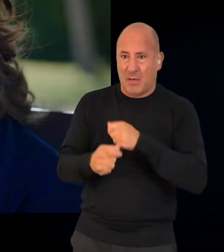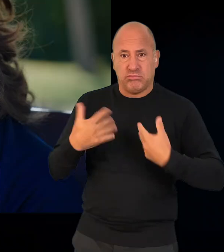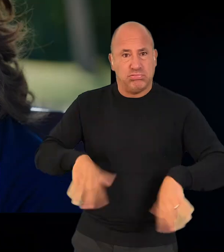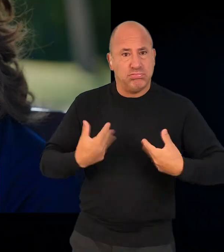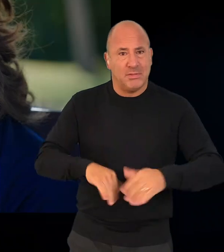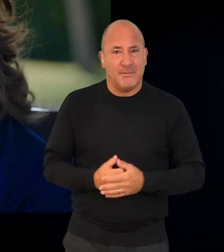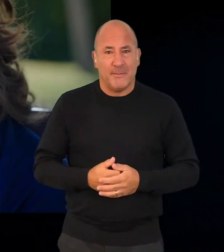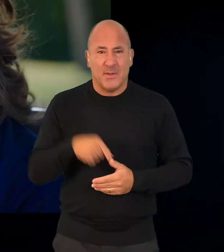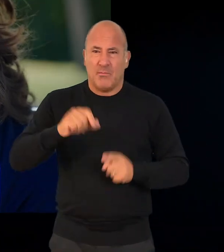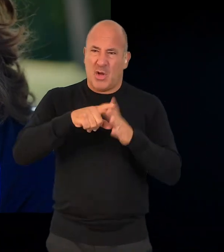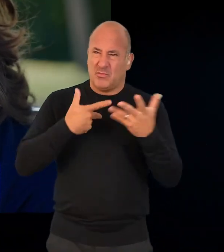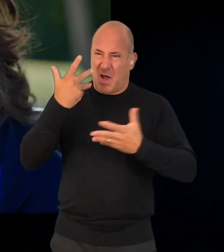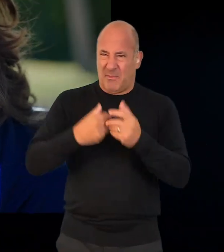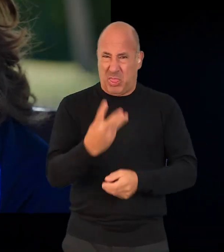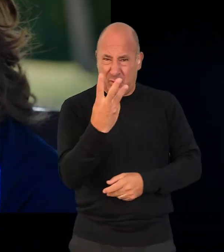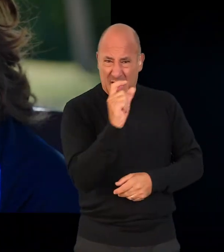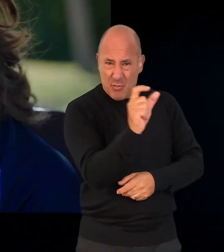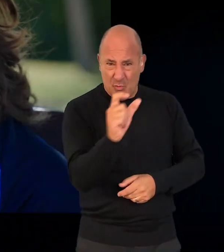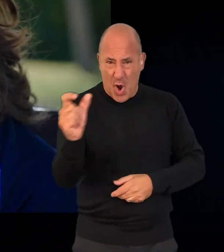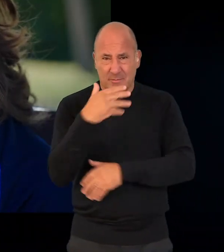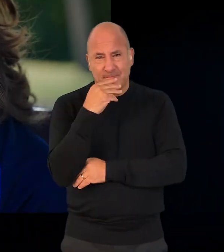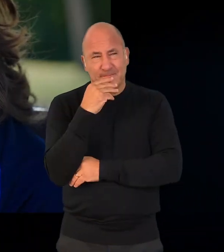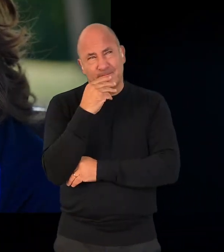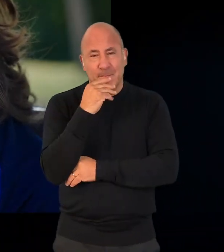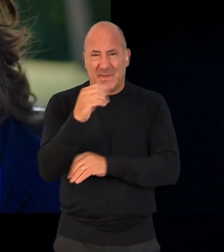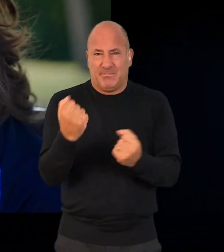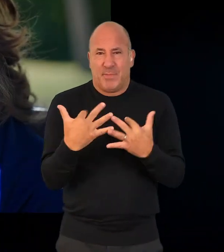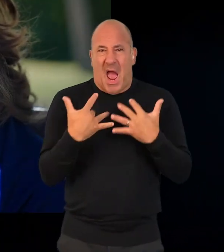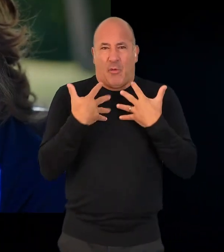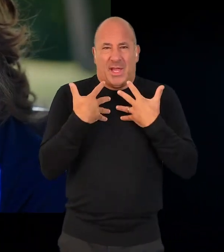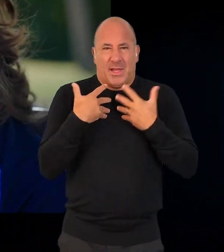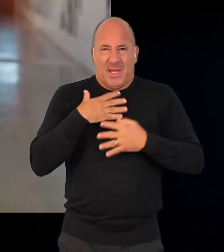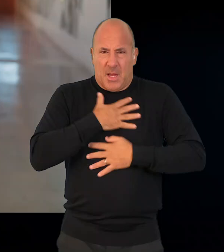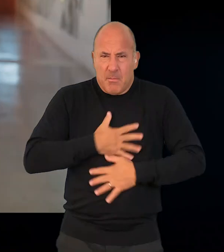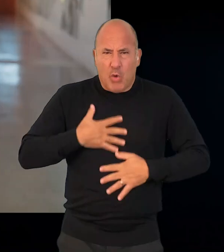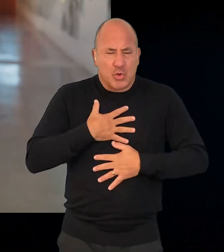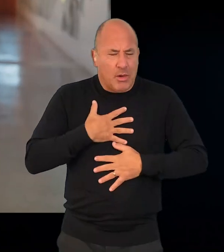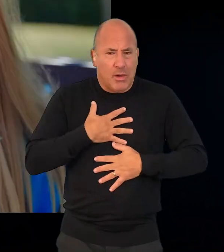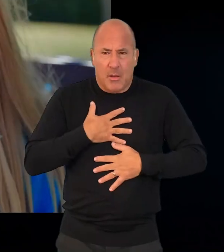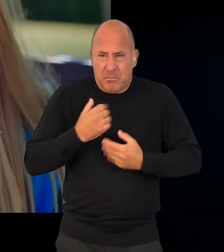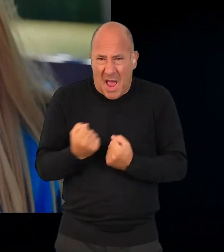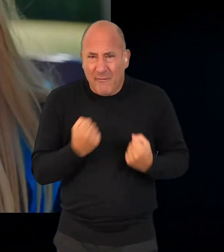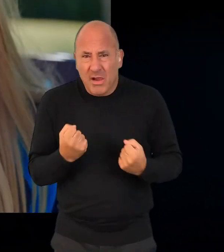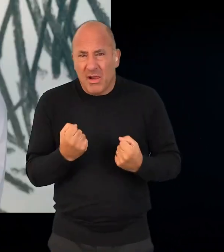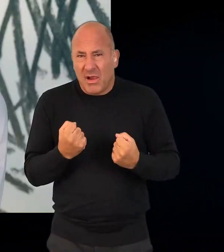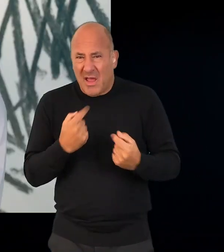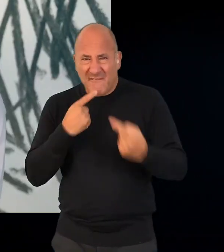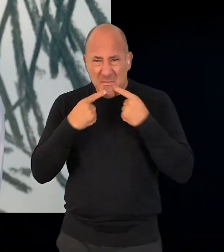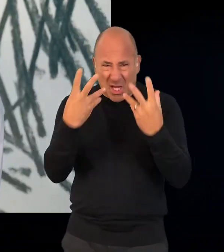could describe the project in 3 words, I would say inspiring, emotional,